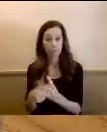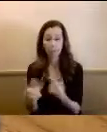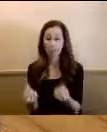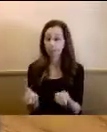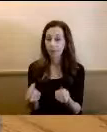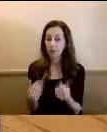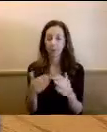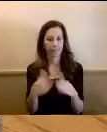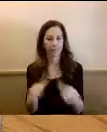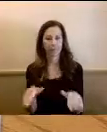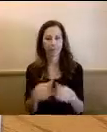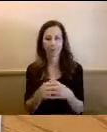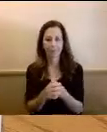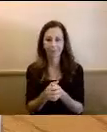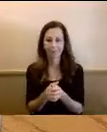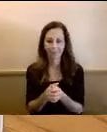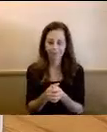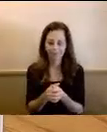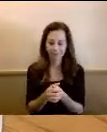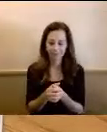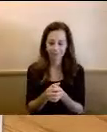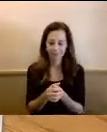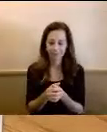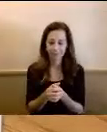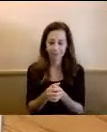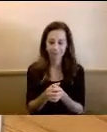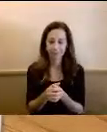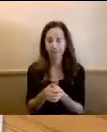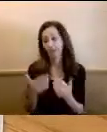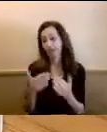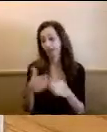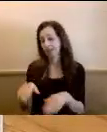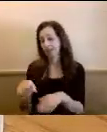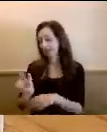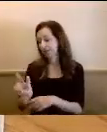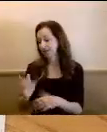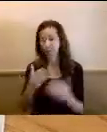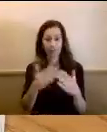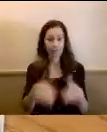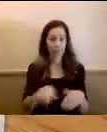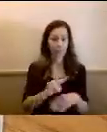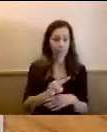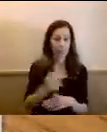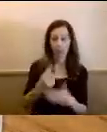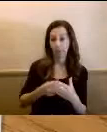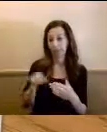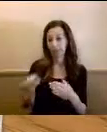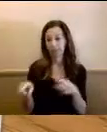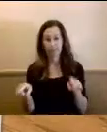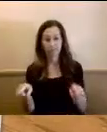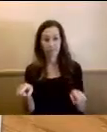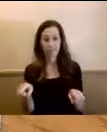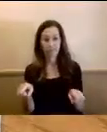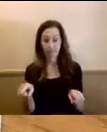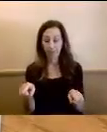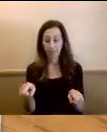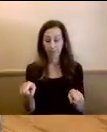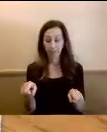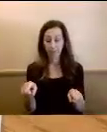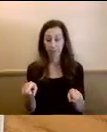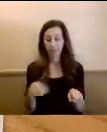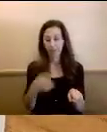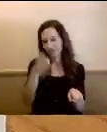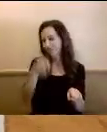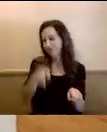I'm going to divide. So I'm going to divide by 2 on both sides. And again, we'll just do